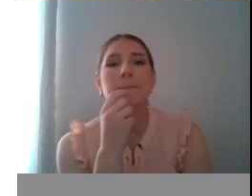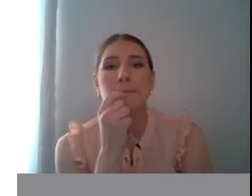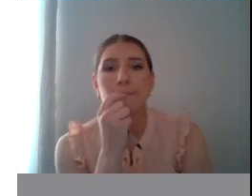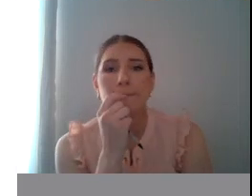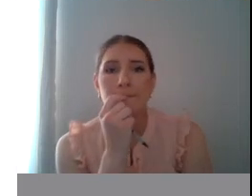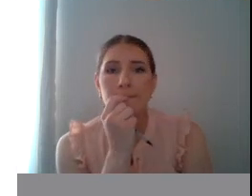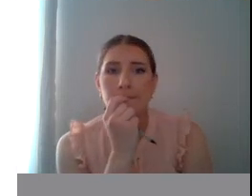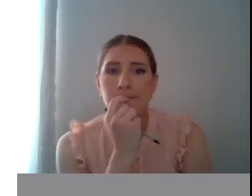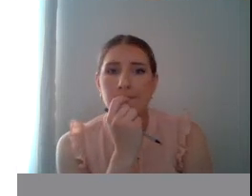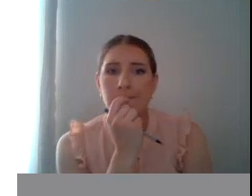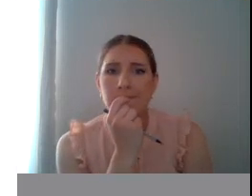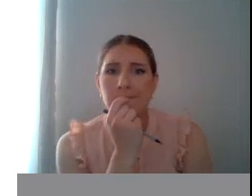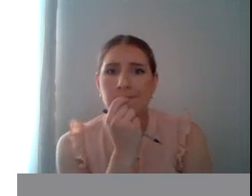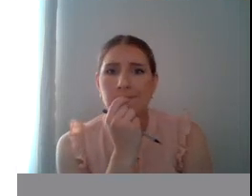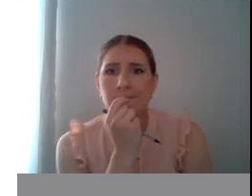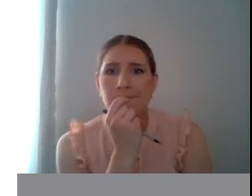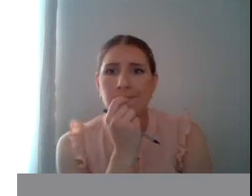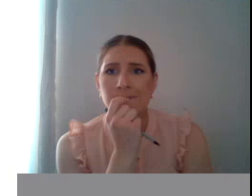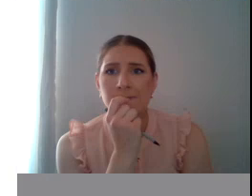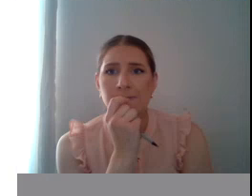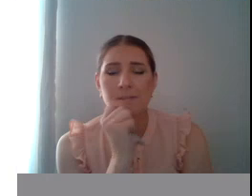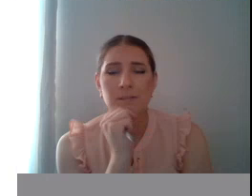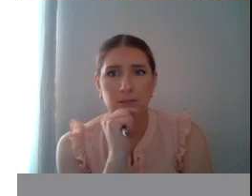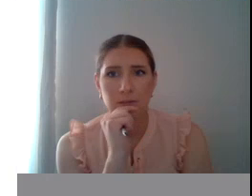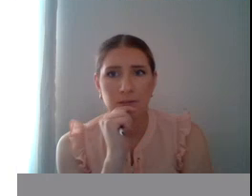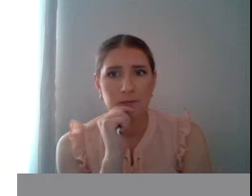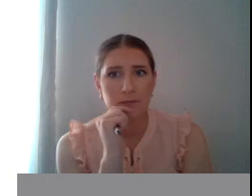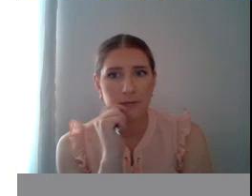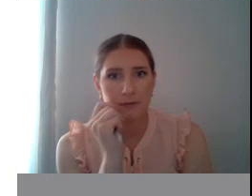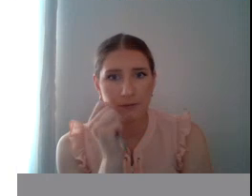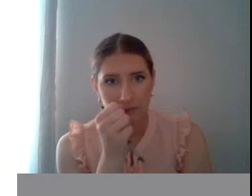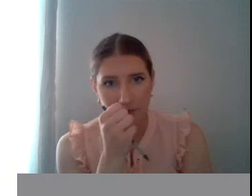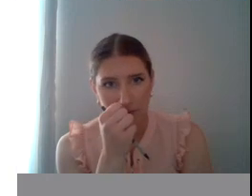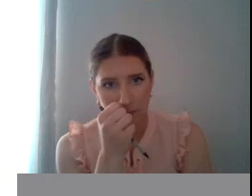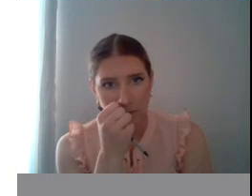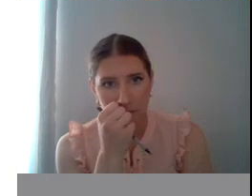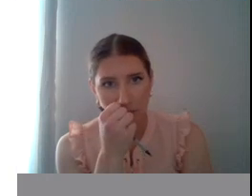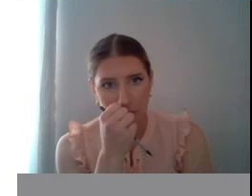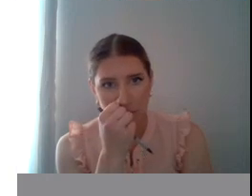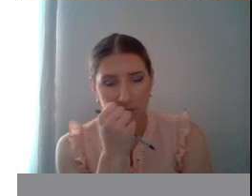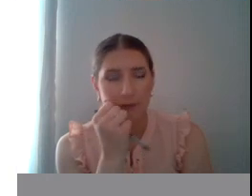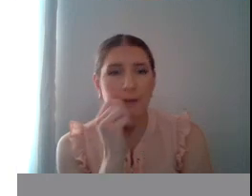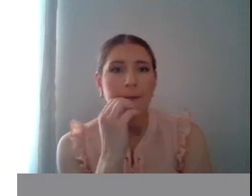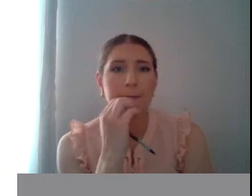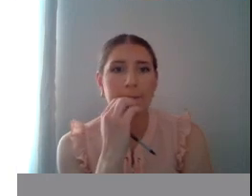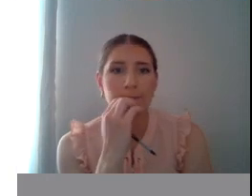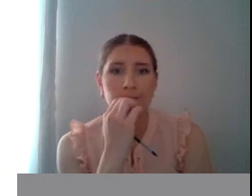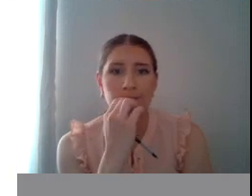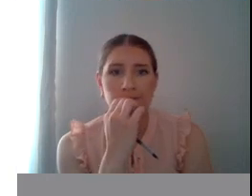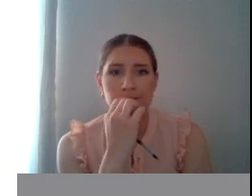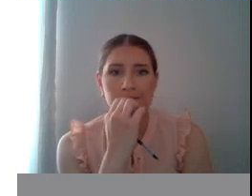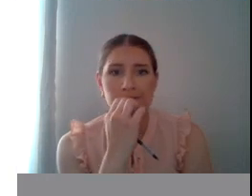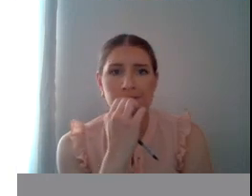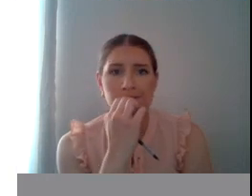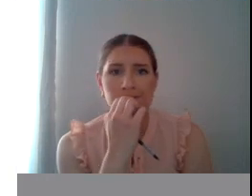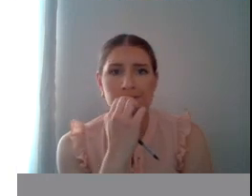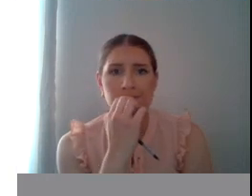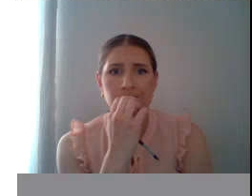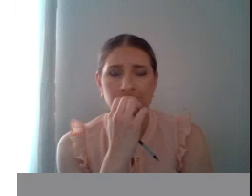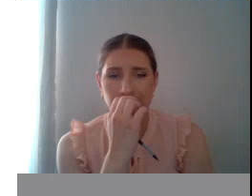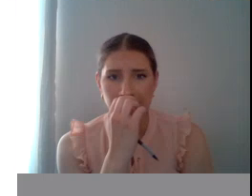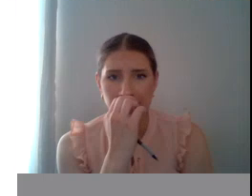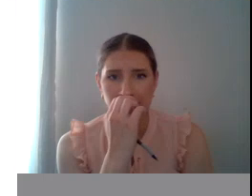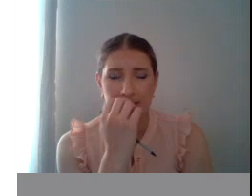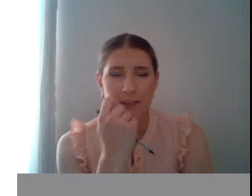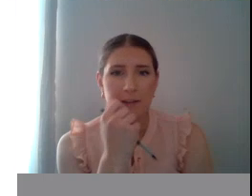anything wrong with it. So that was a quote, we had from one of the women. The other thing which I wanted to mention is that there were other women